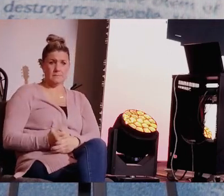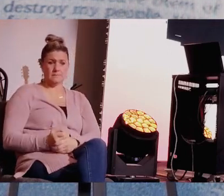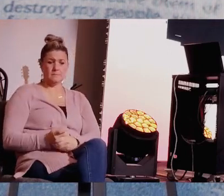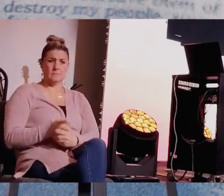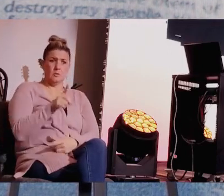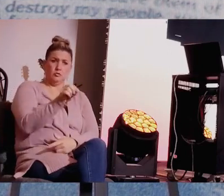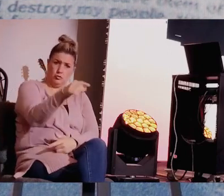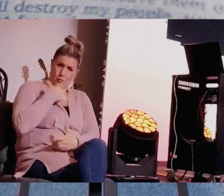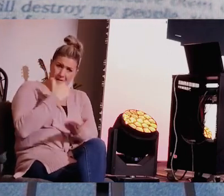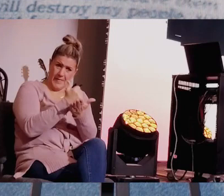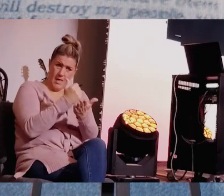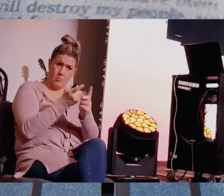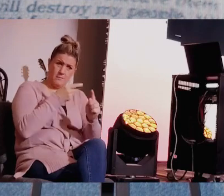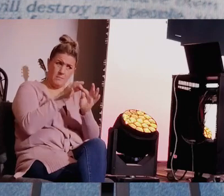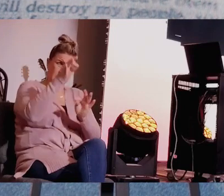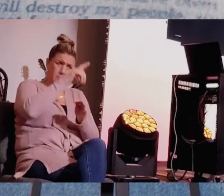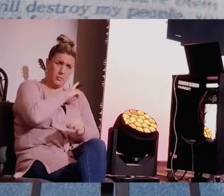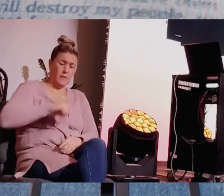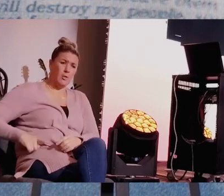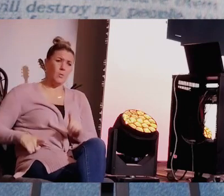Do you have the helper, the Spirit of the Lord?